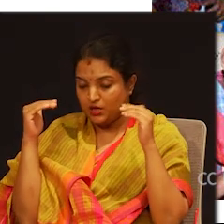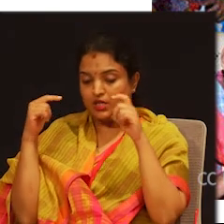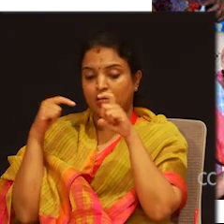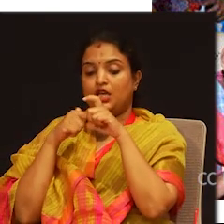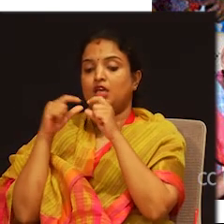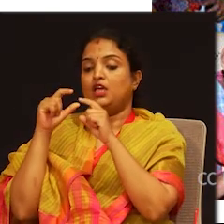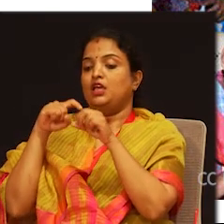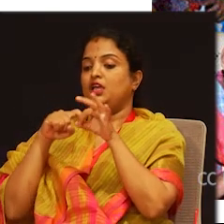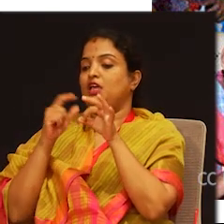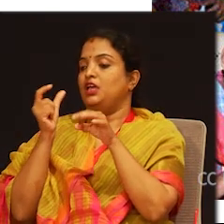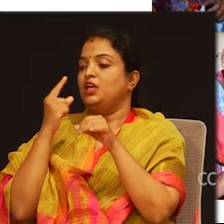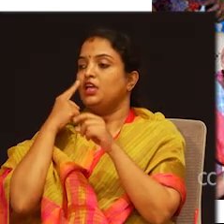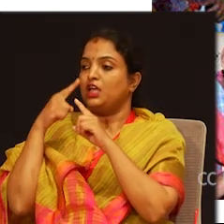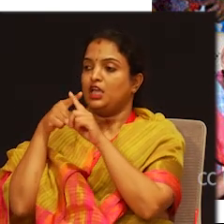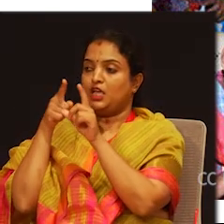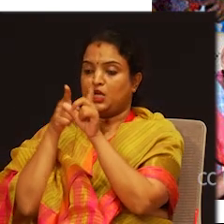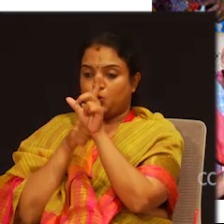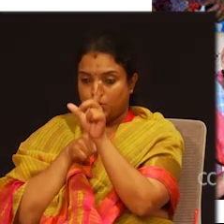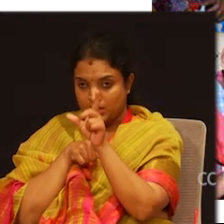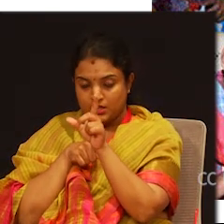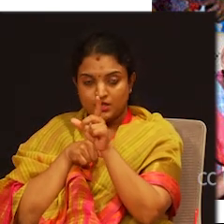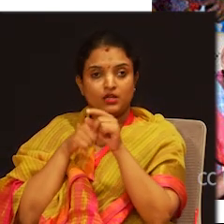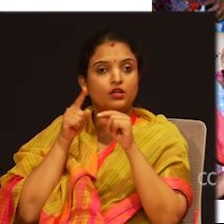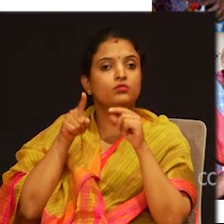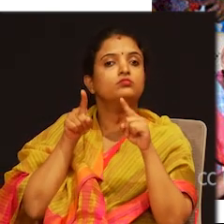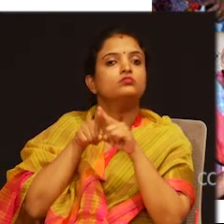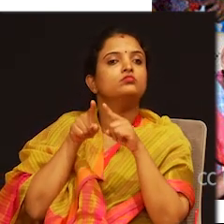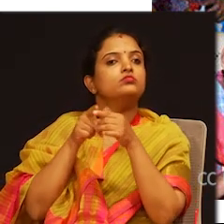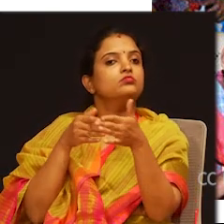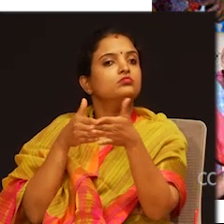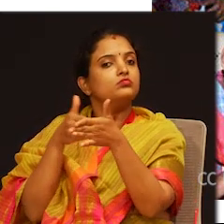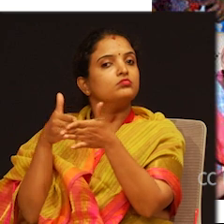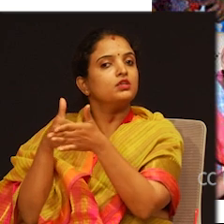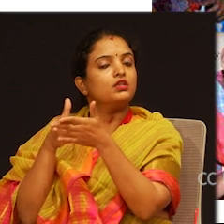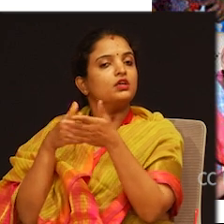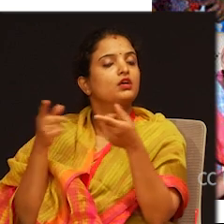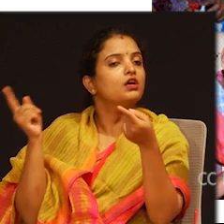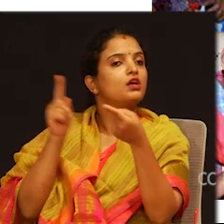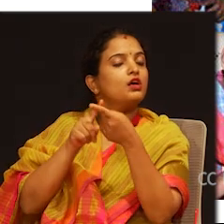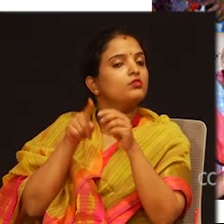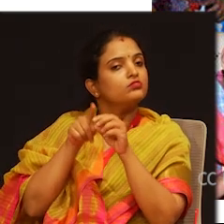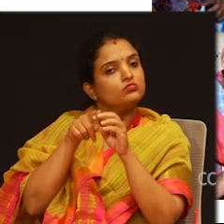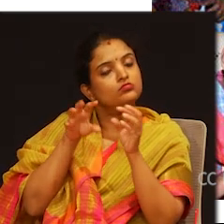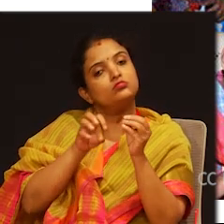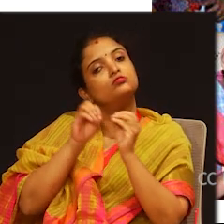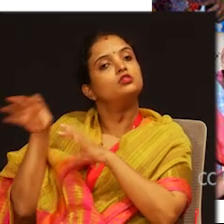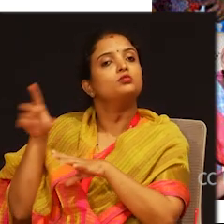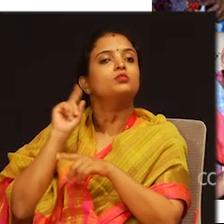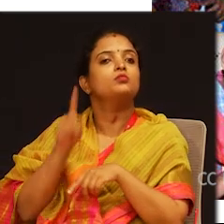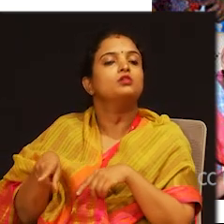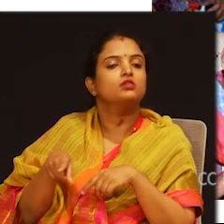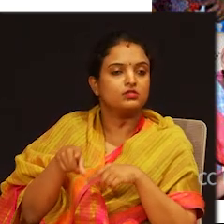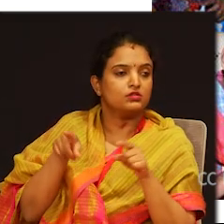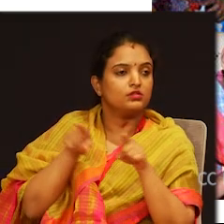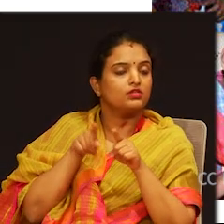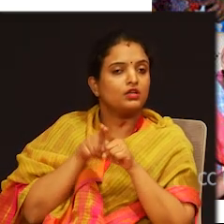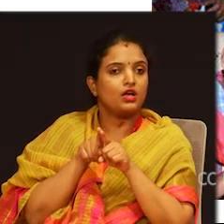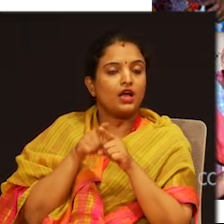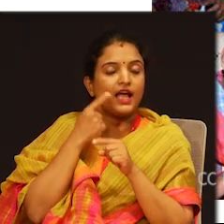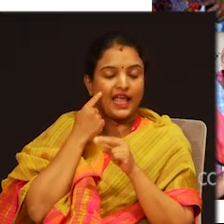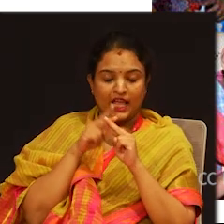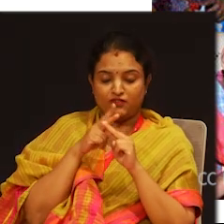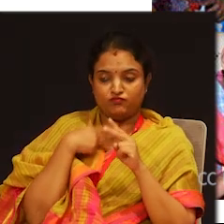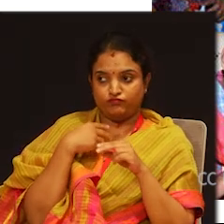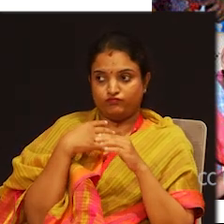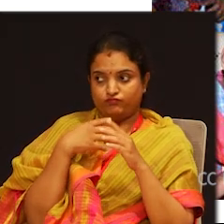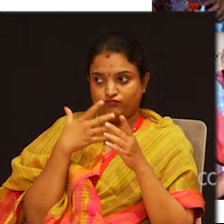the barrier also is removed. Okay? So we don't need the boxes. This fencing, if it